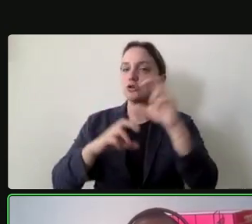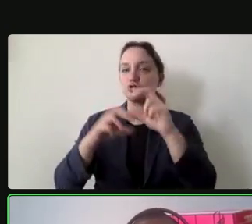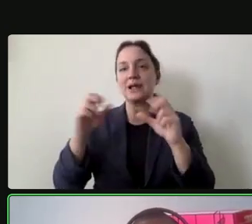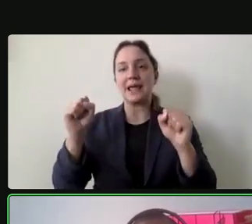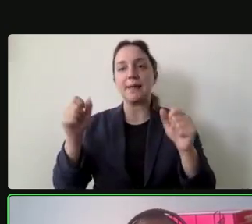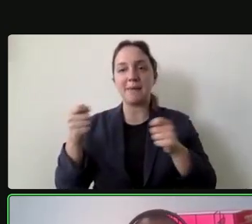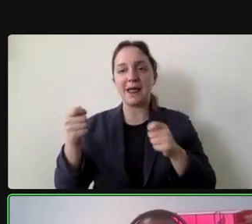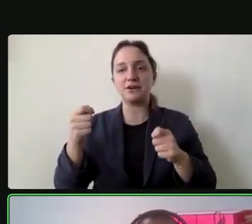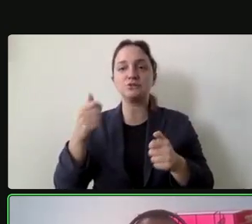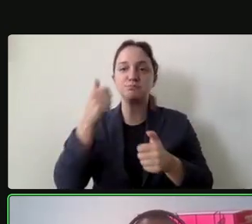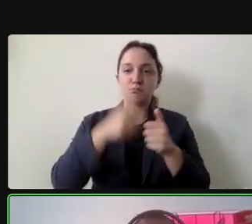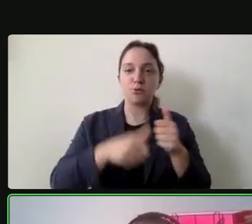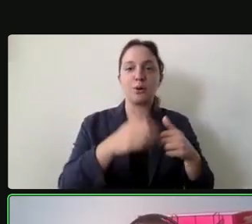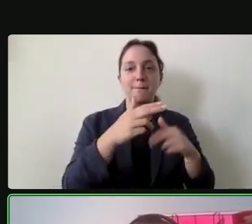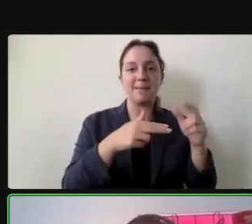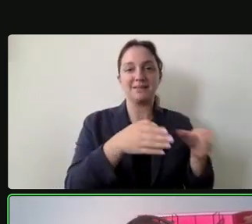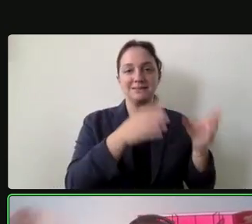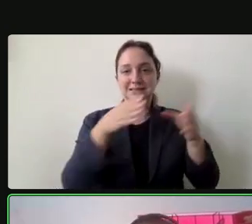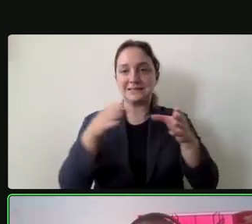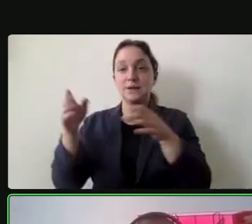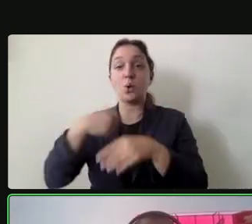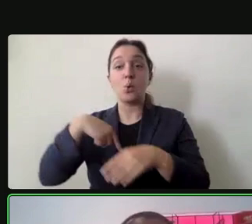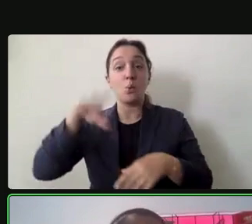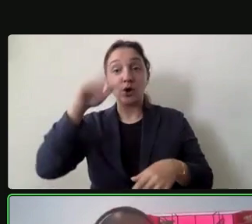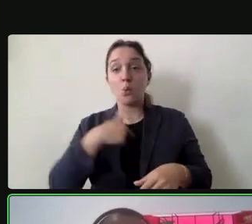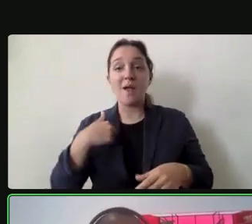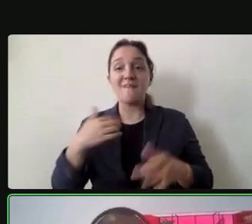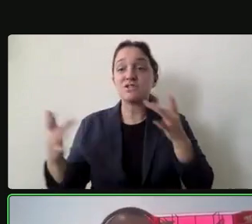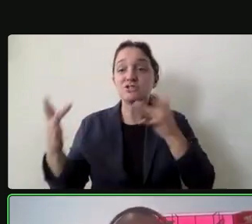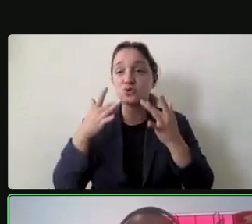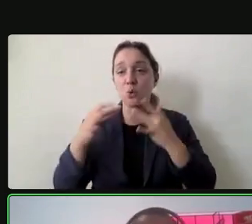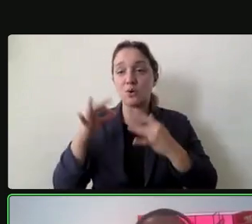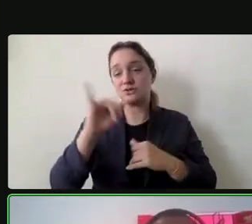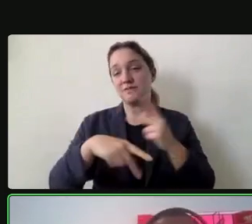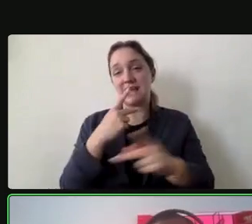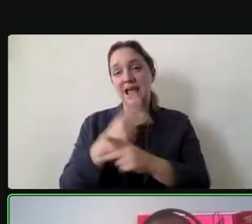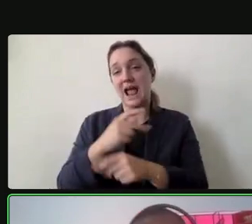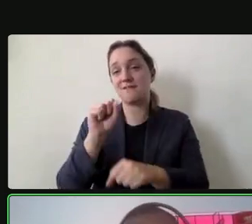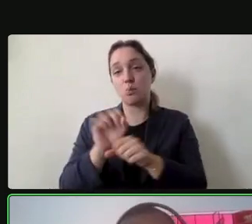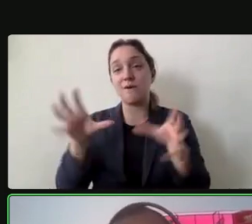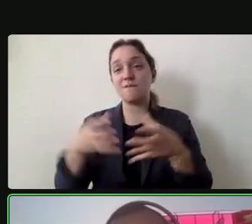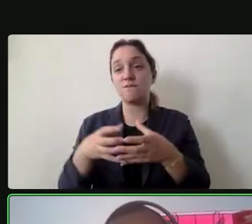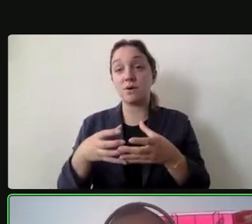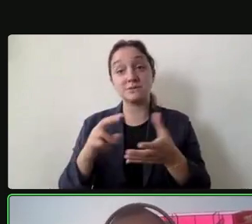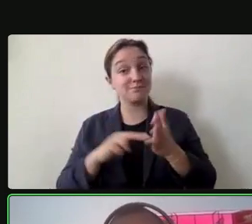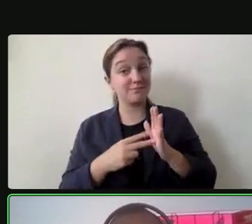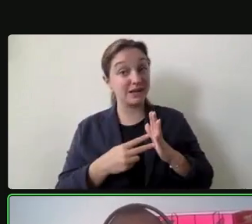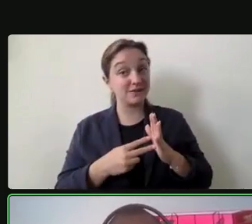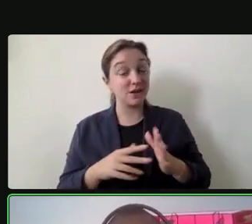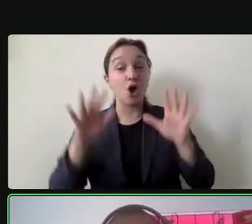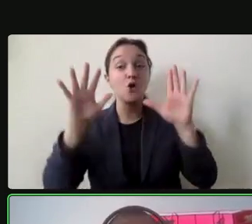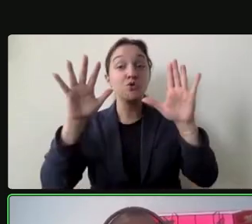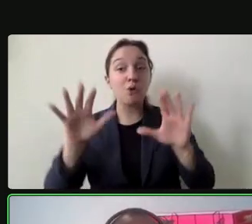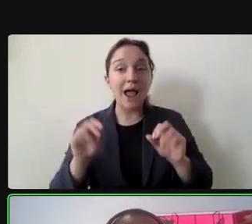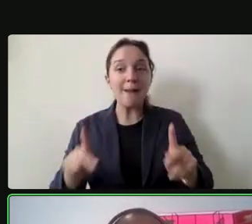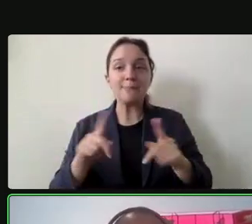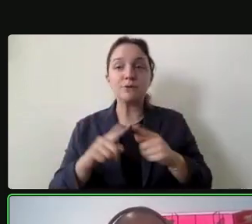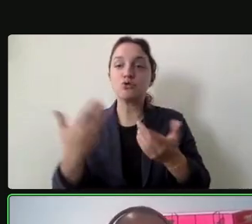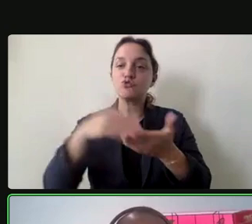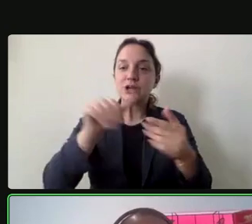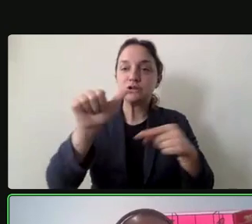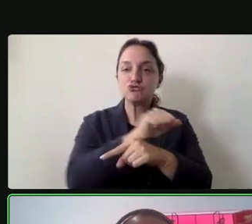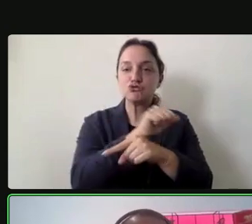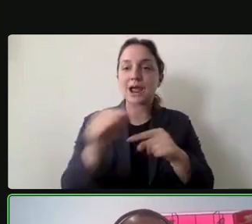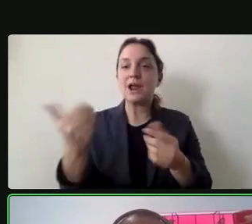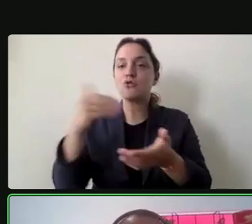by building basis across America. We know we have a shortage of these folks right now, but what an amazing opportunity to retrain and rehire